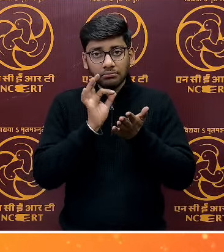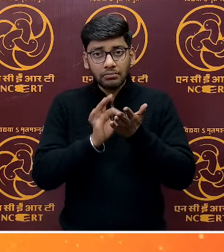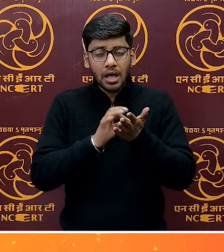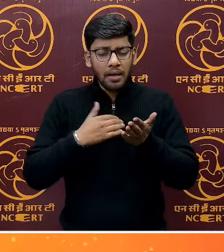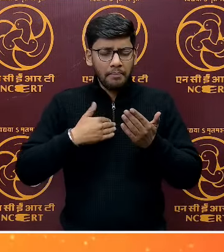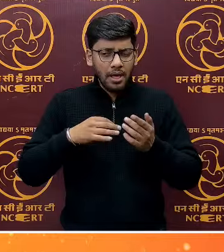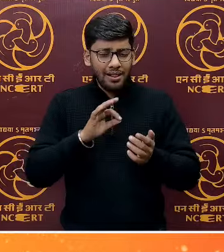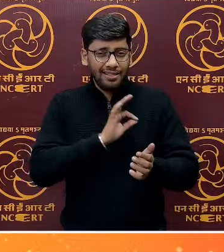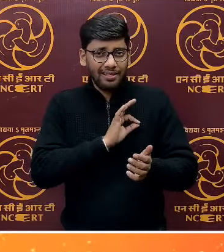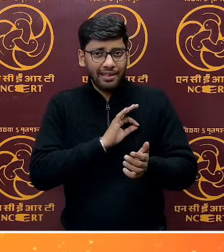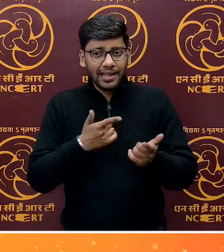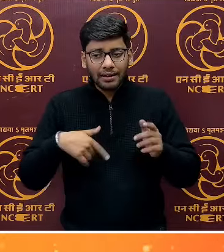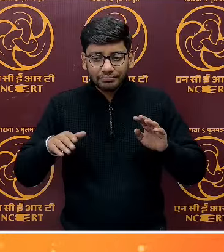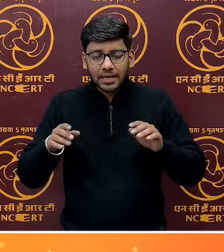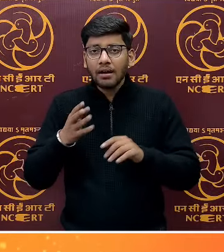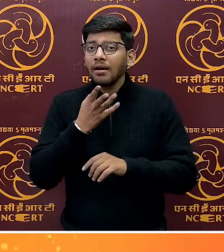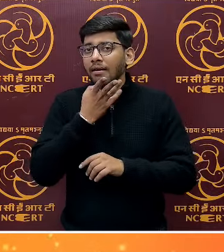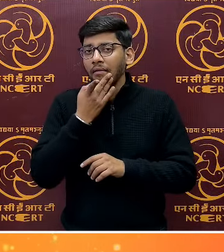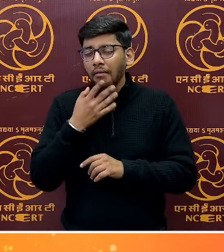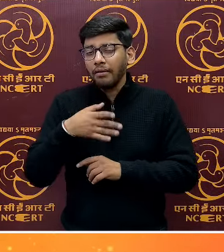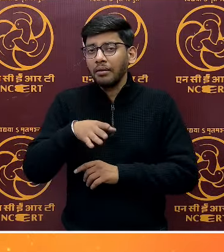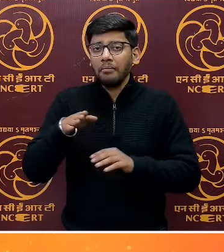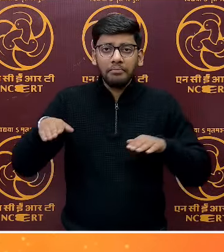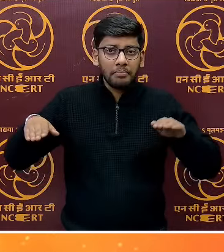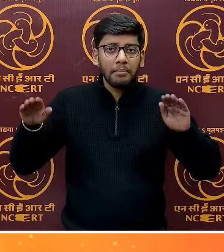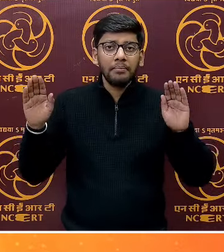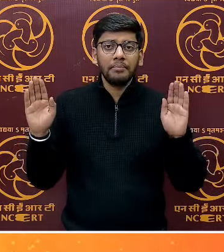birds. And so it's also